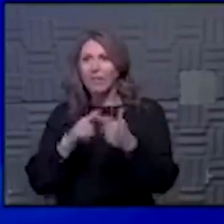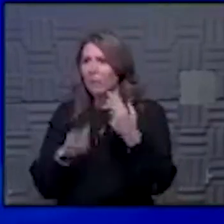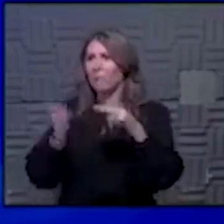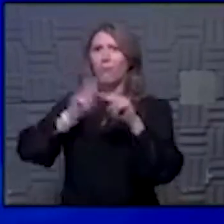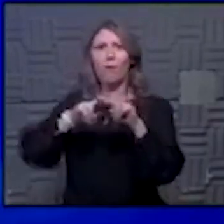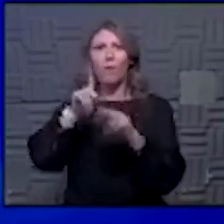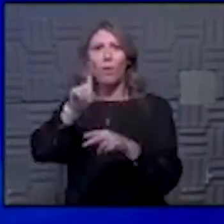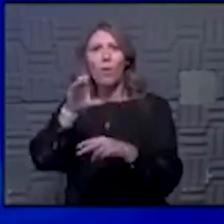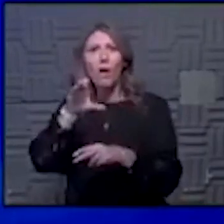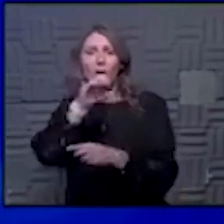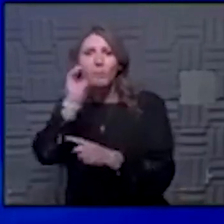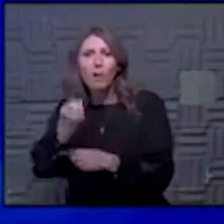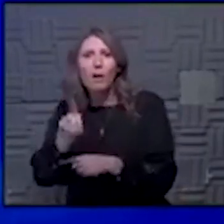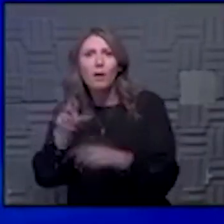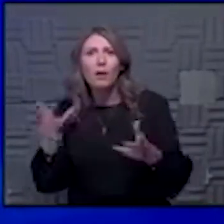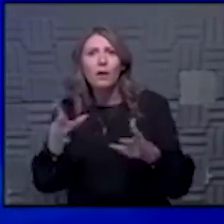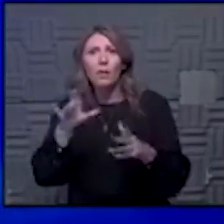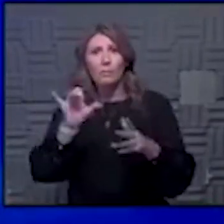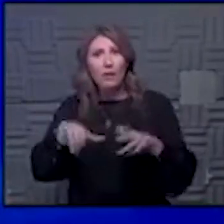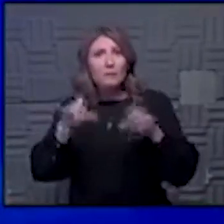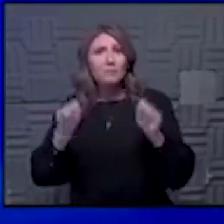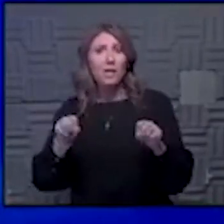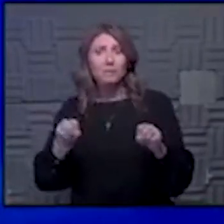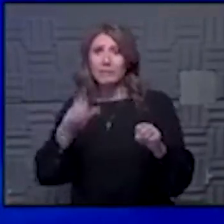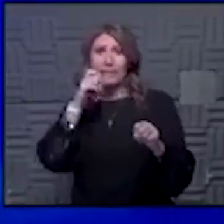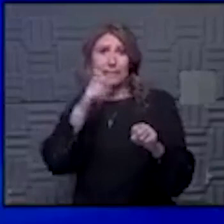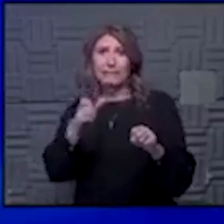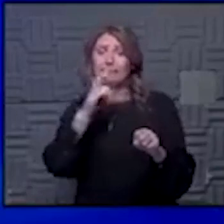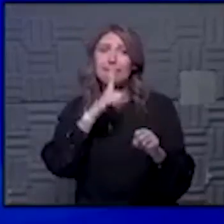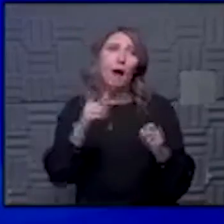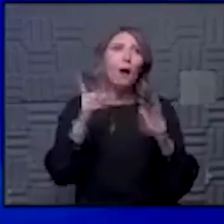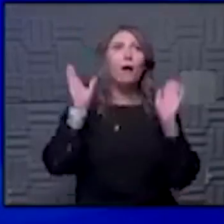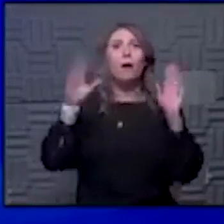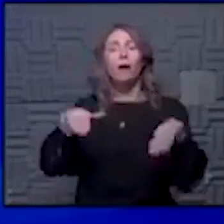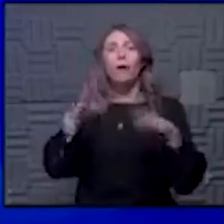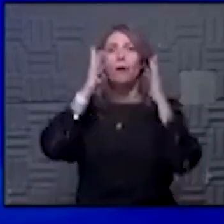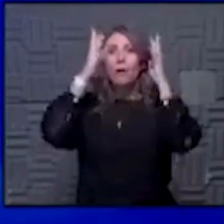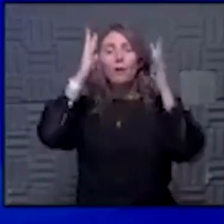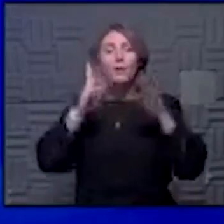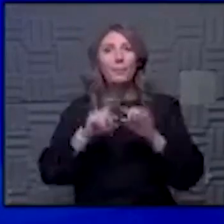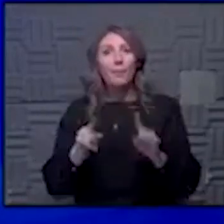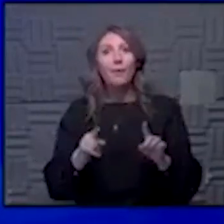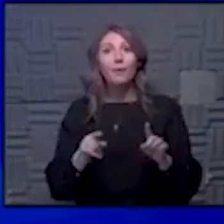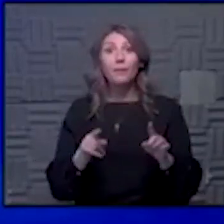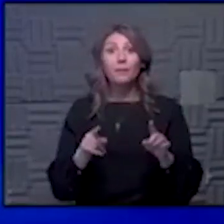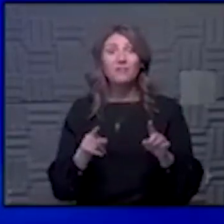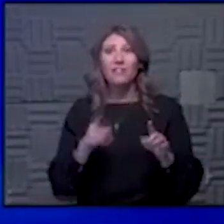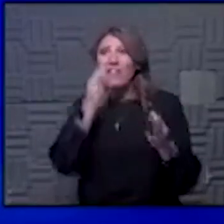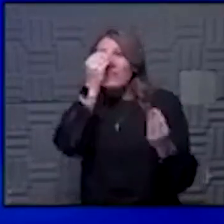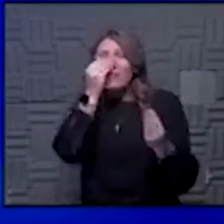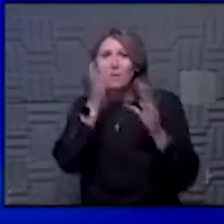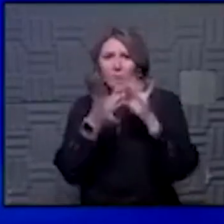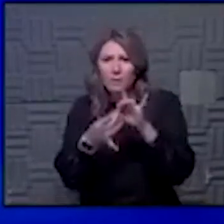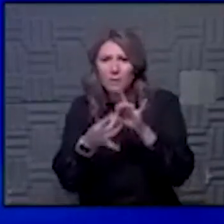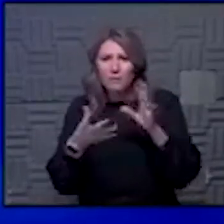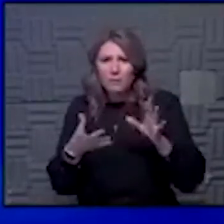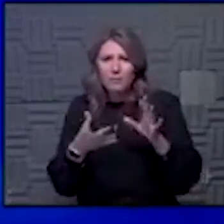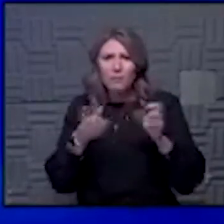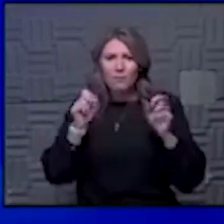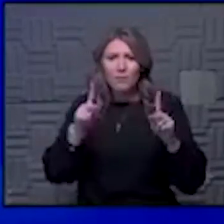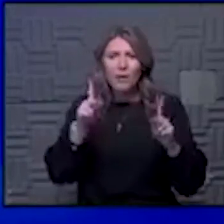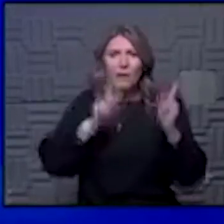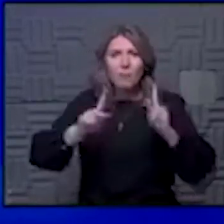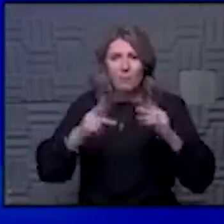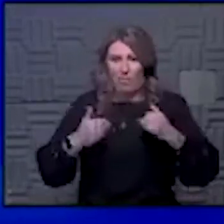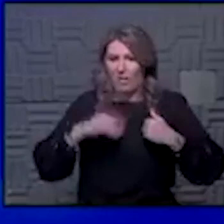same, which is really very plausible, right? I mean, that's not a stretch. And think about then we got folks coming